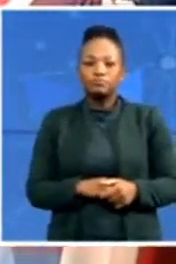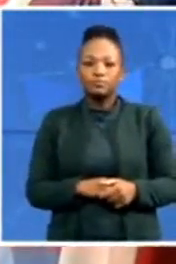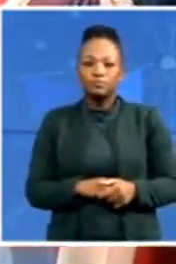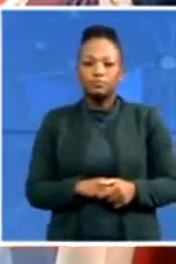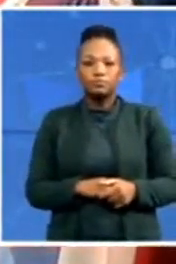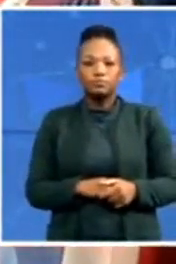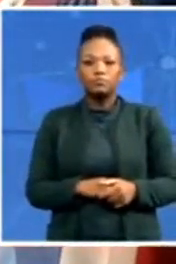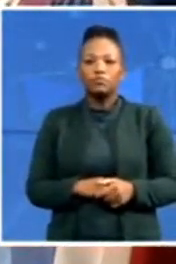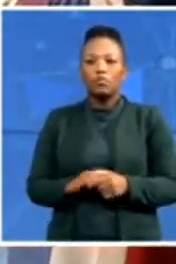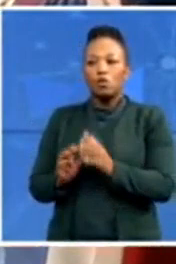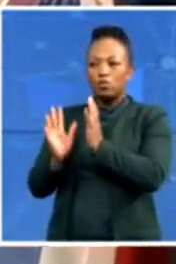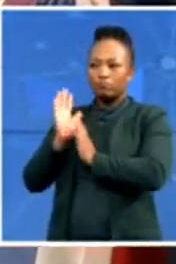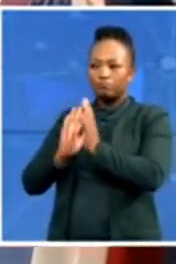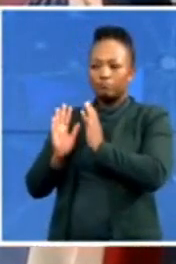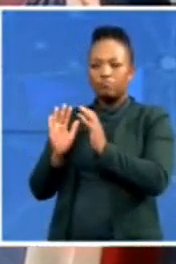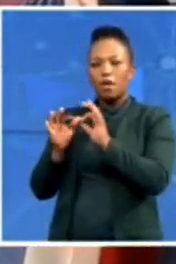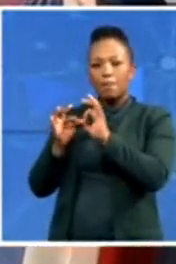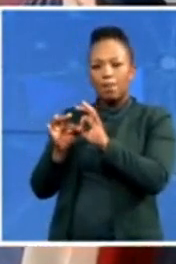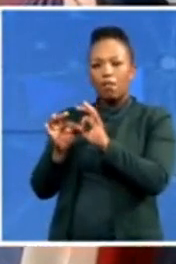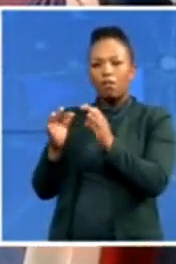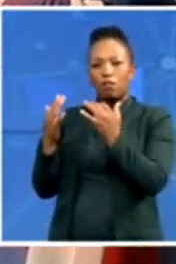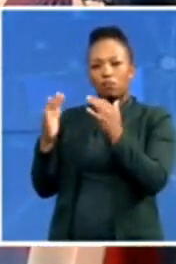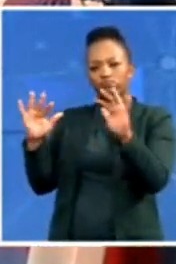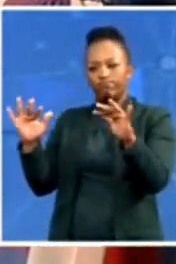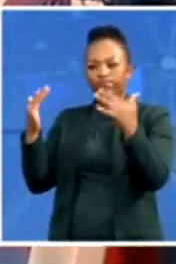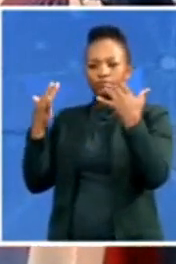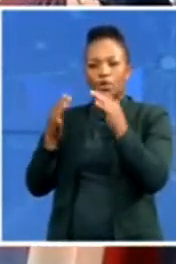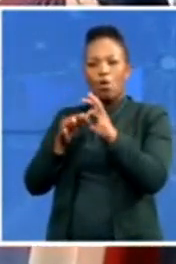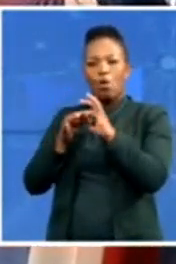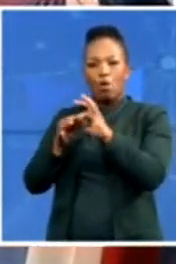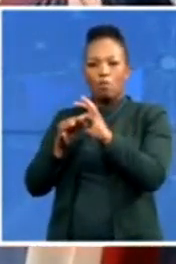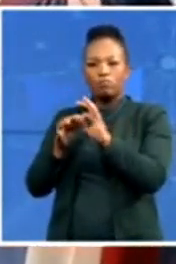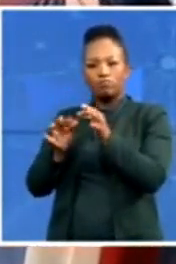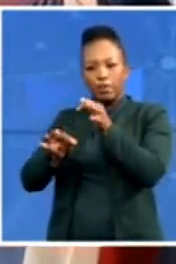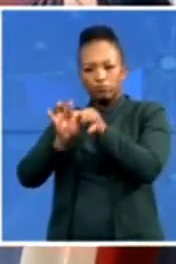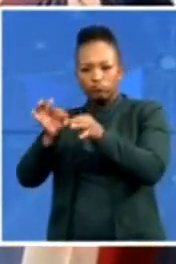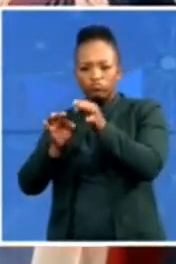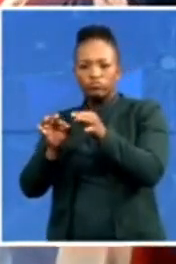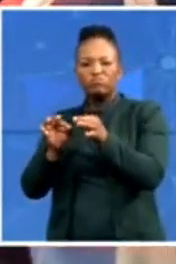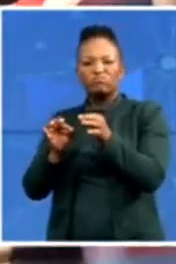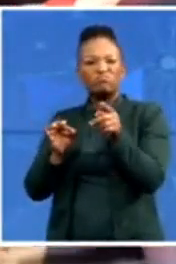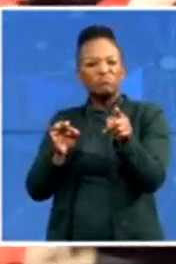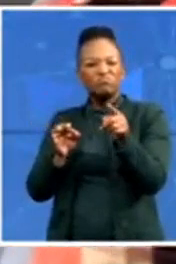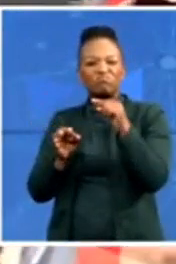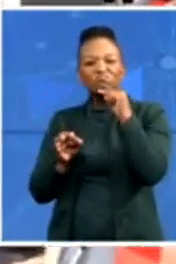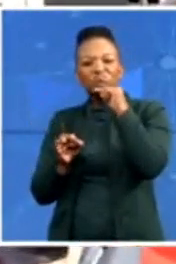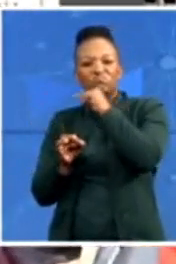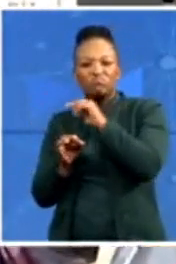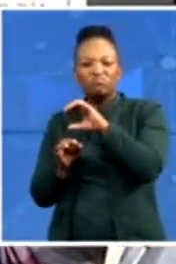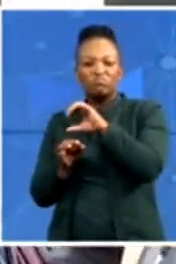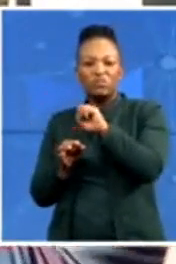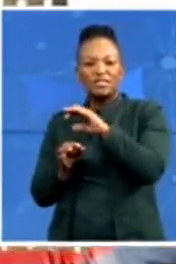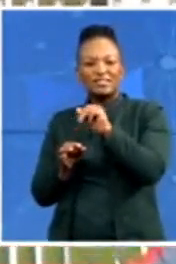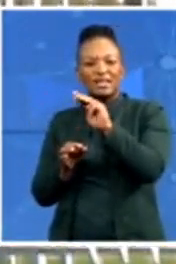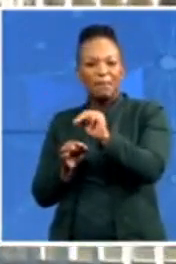this alleged scam works and what are the monies that are involved. Yes, what